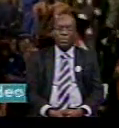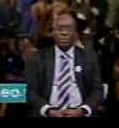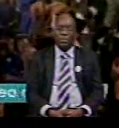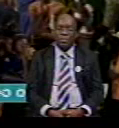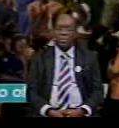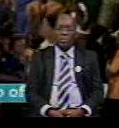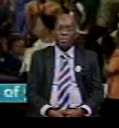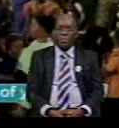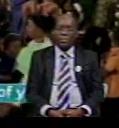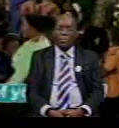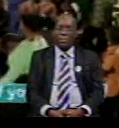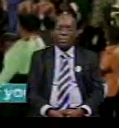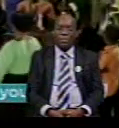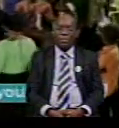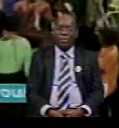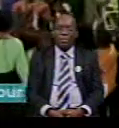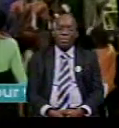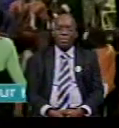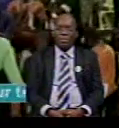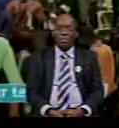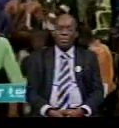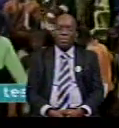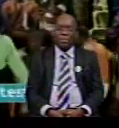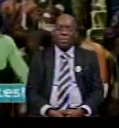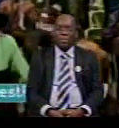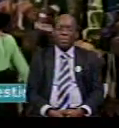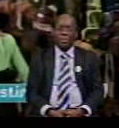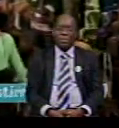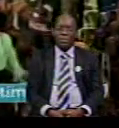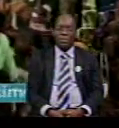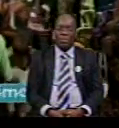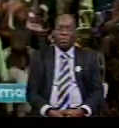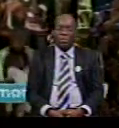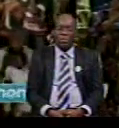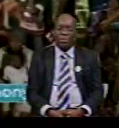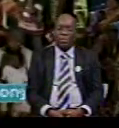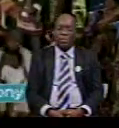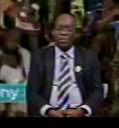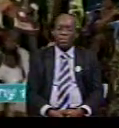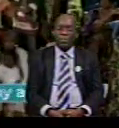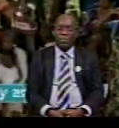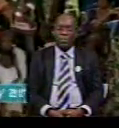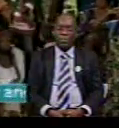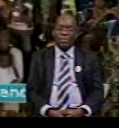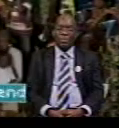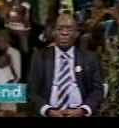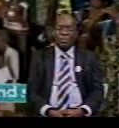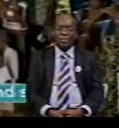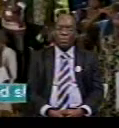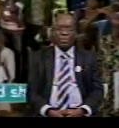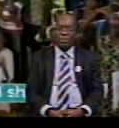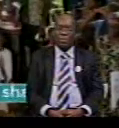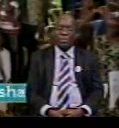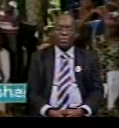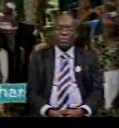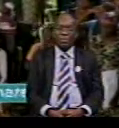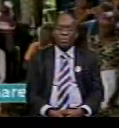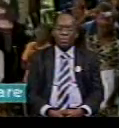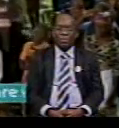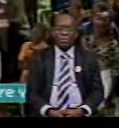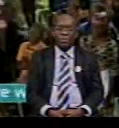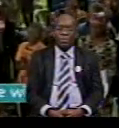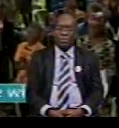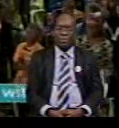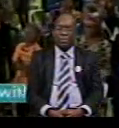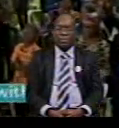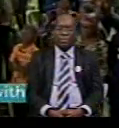father's visitation to Oshogbo here for Global Crusade. She was brought and she's attending the program right here today.